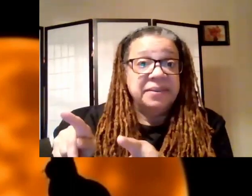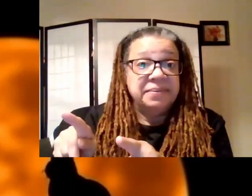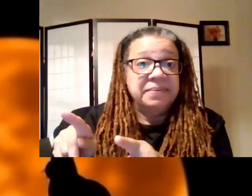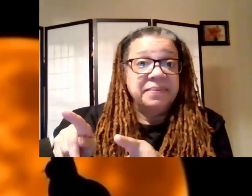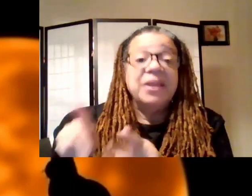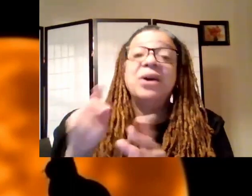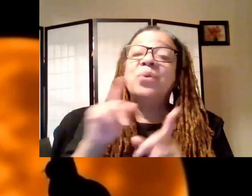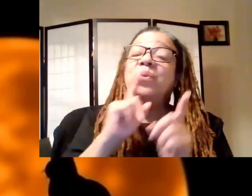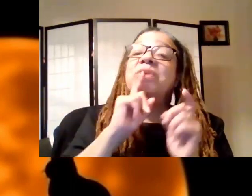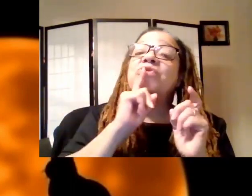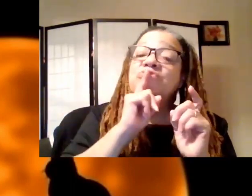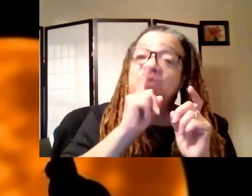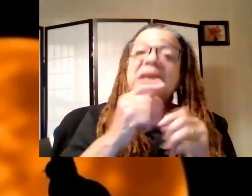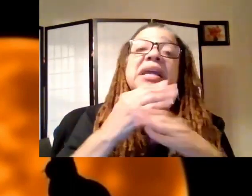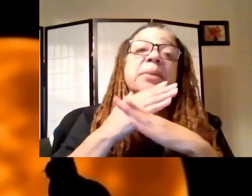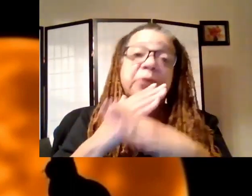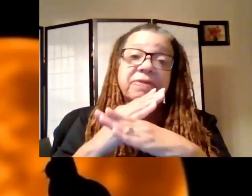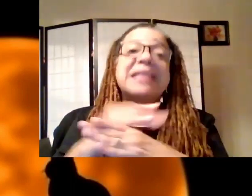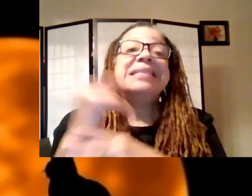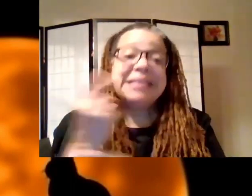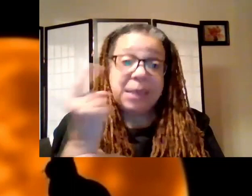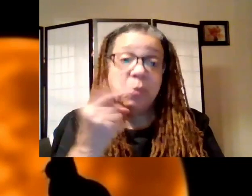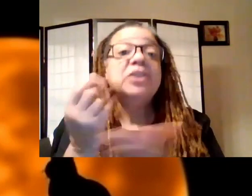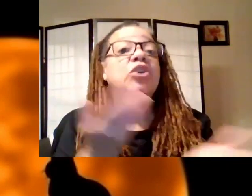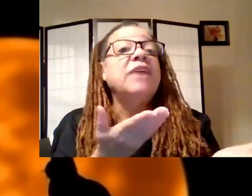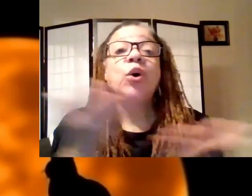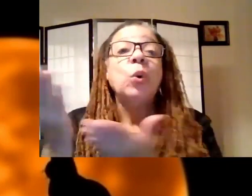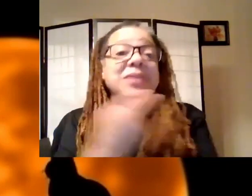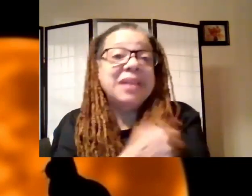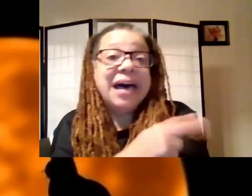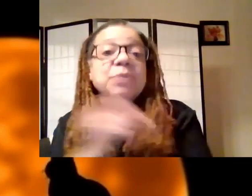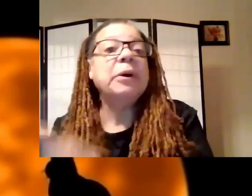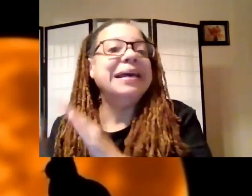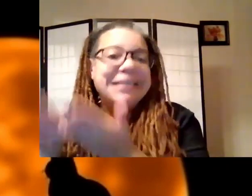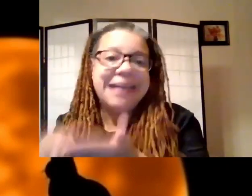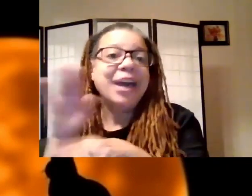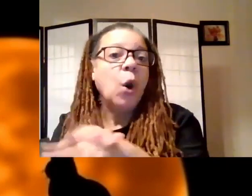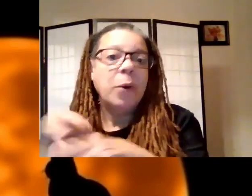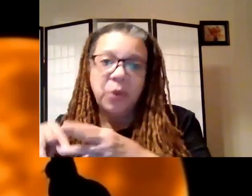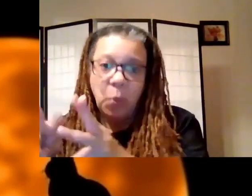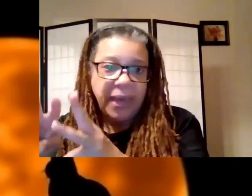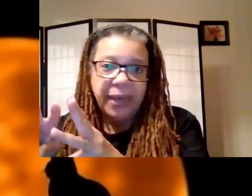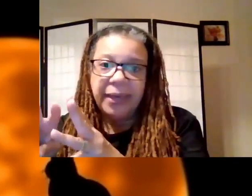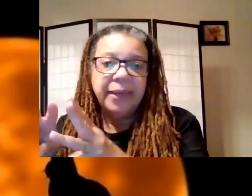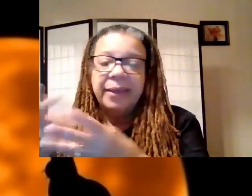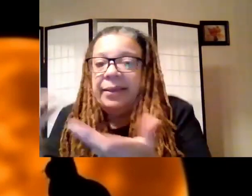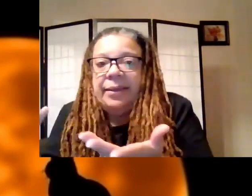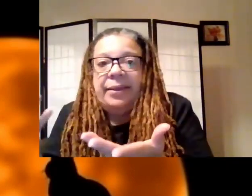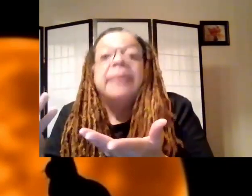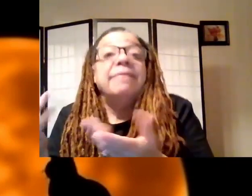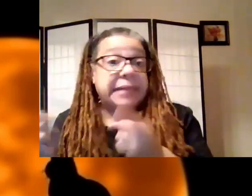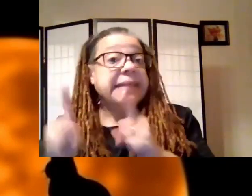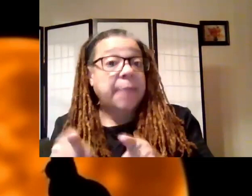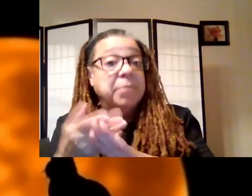would definitely prevent somebody from having to go to the hospital and dying, either in the chair, because that has